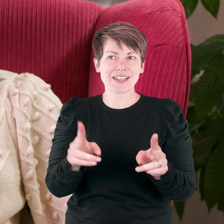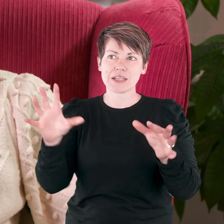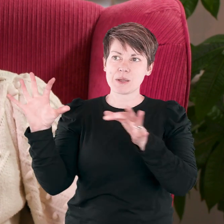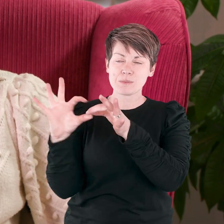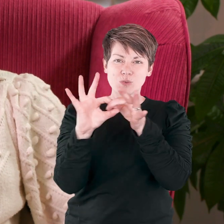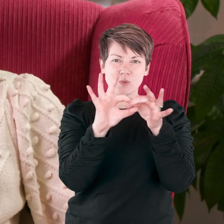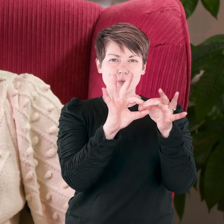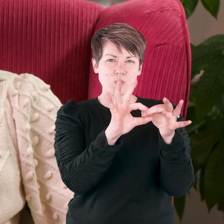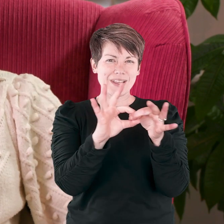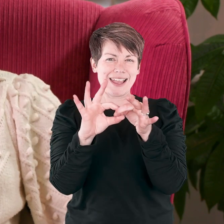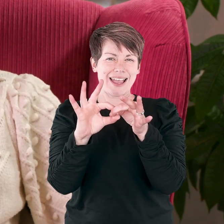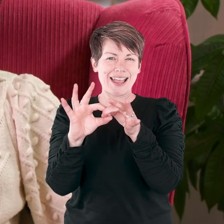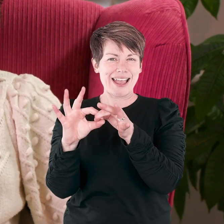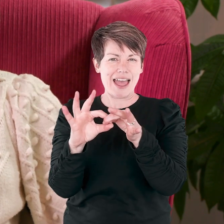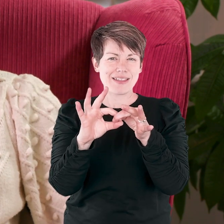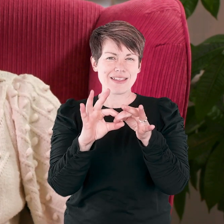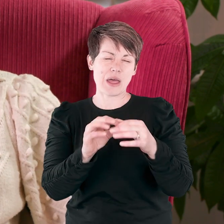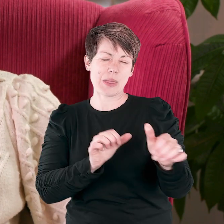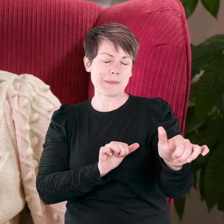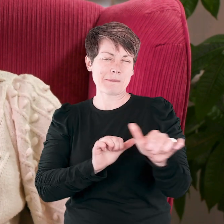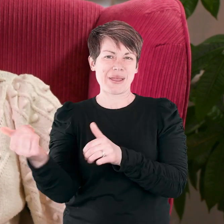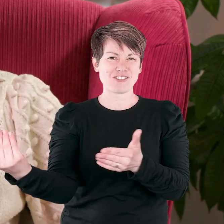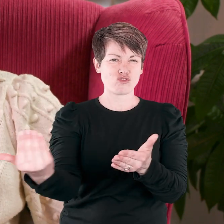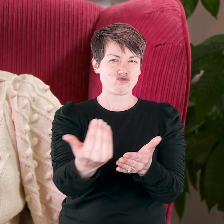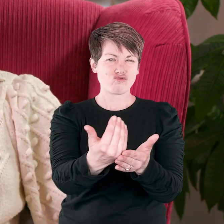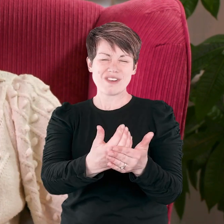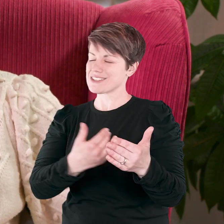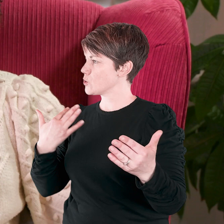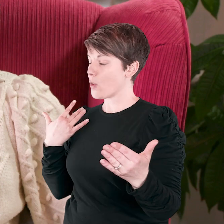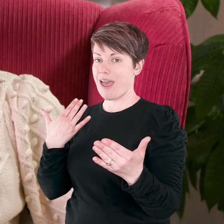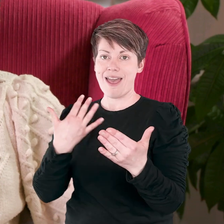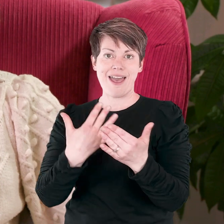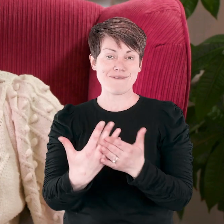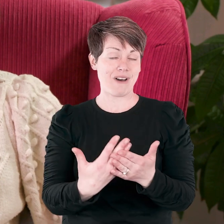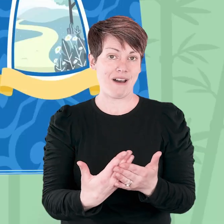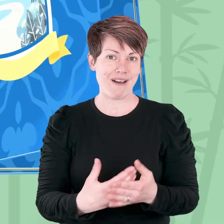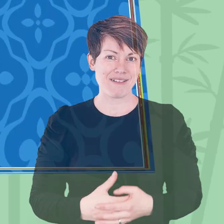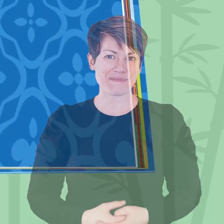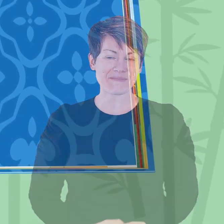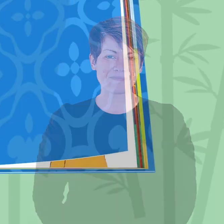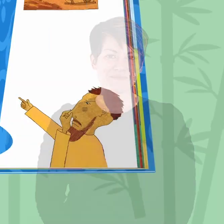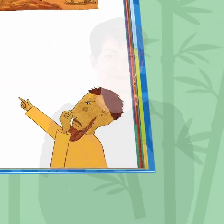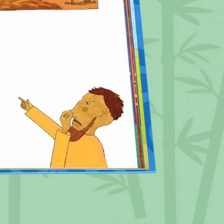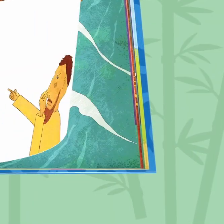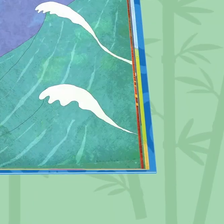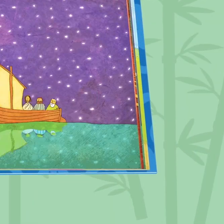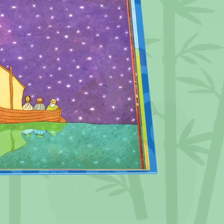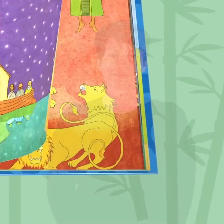together, they would pull off the greatest rescue the world has ever known.